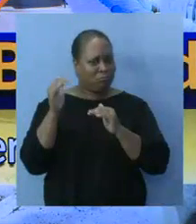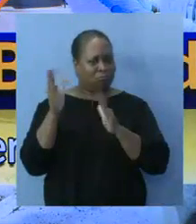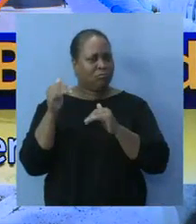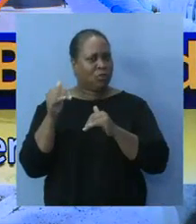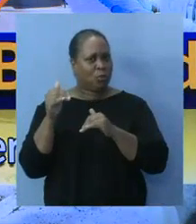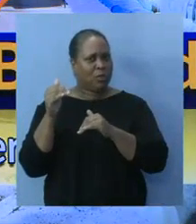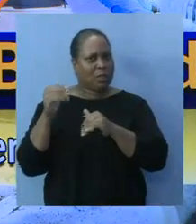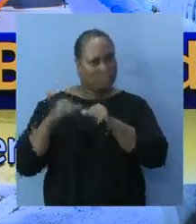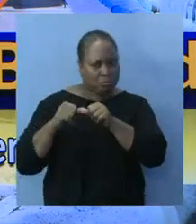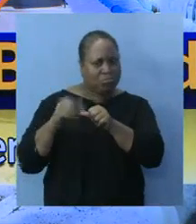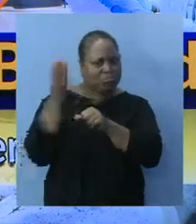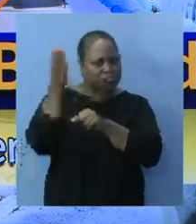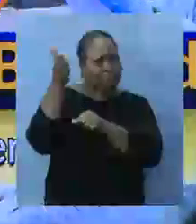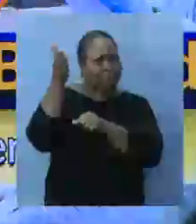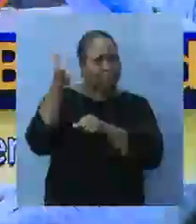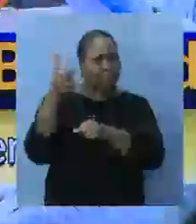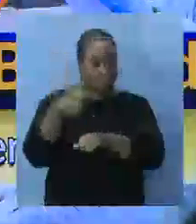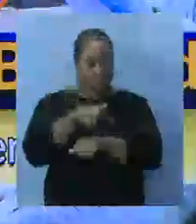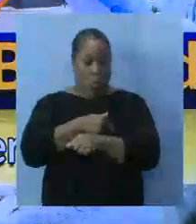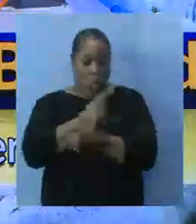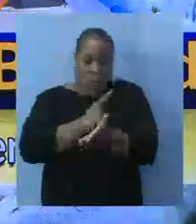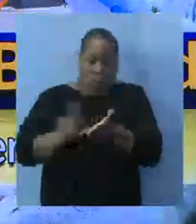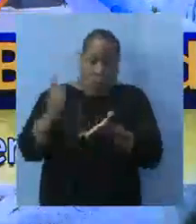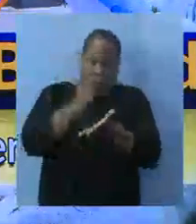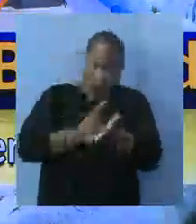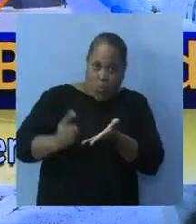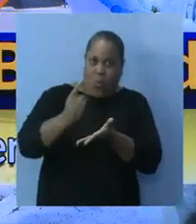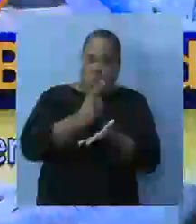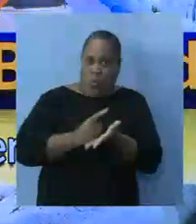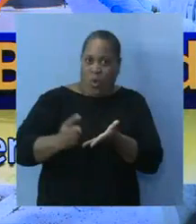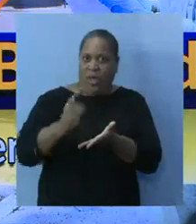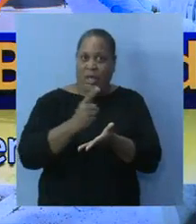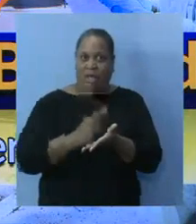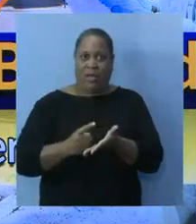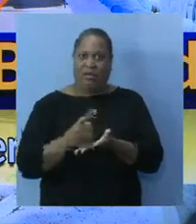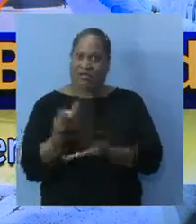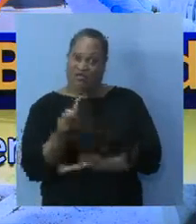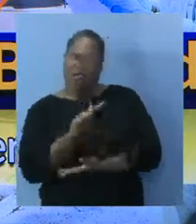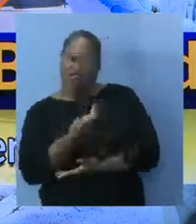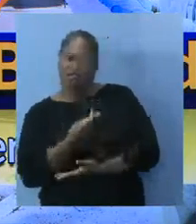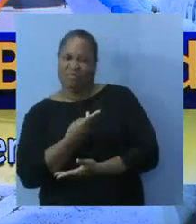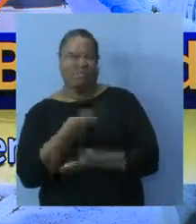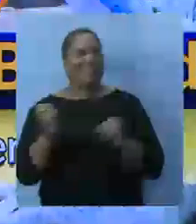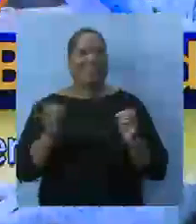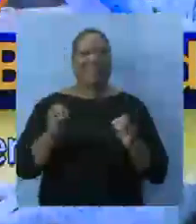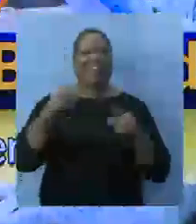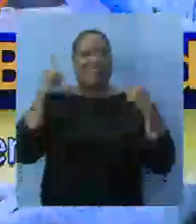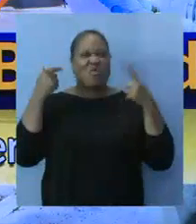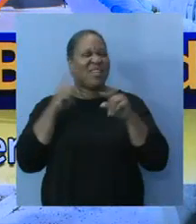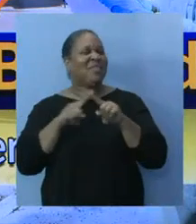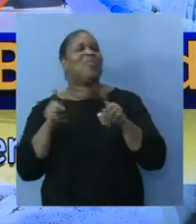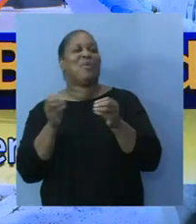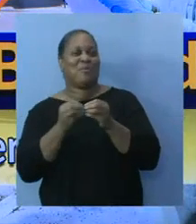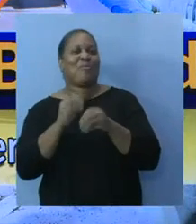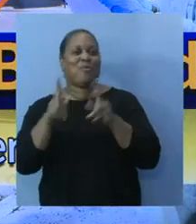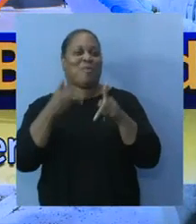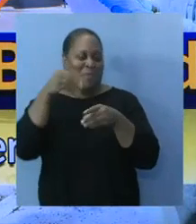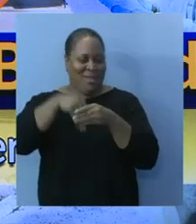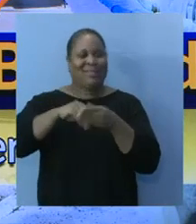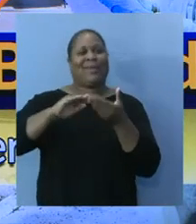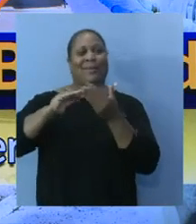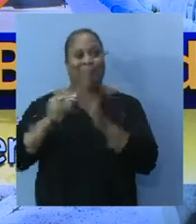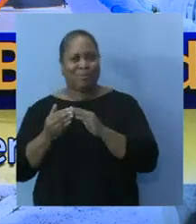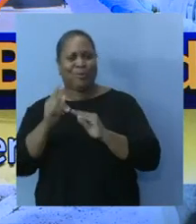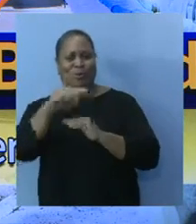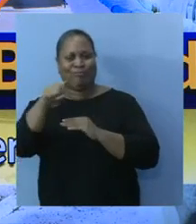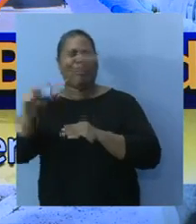see that the Minister of Health and I are back here week after week, not with anything crazy going on, more persons inside their community, family, etc.,